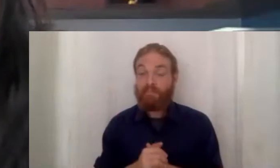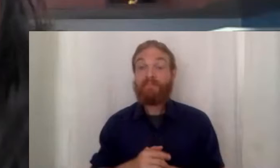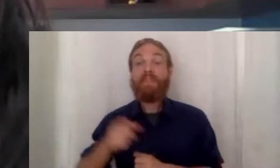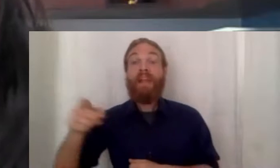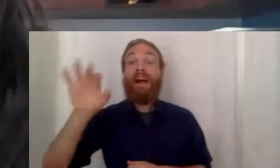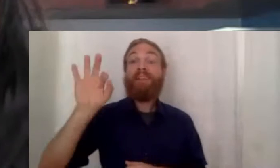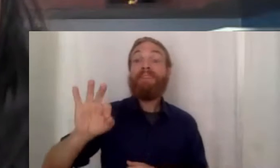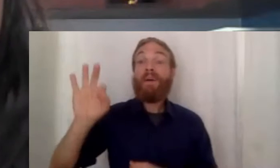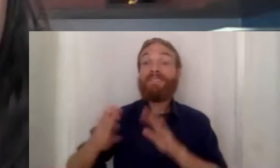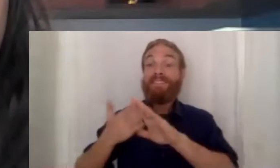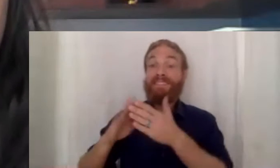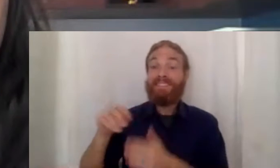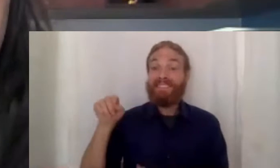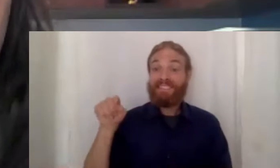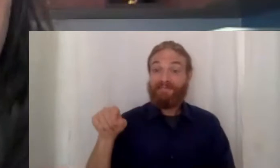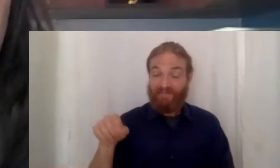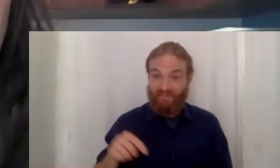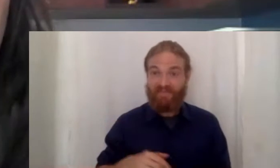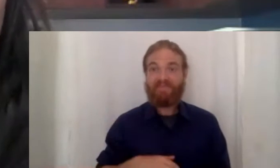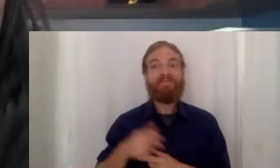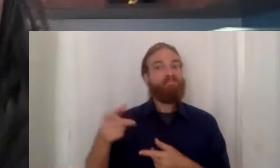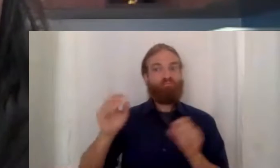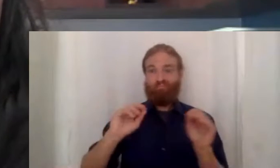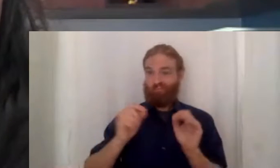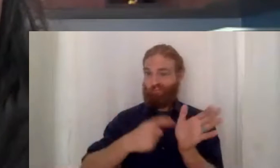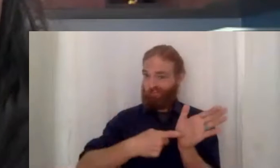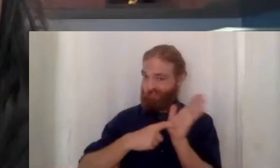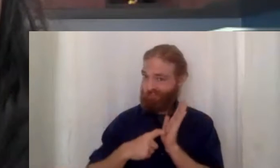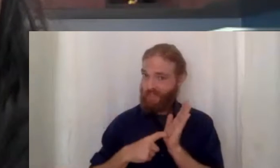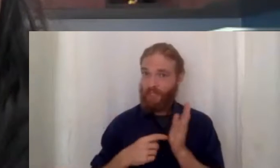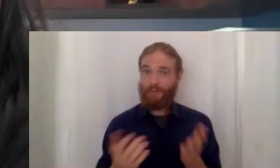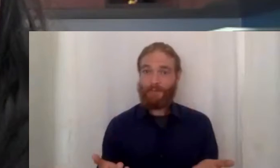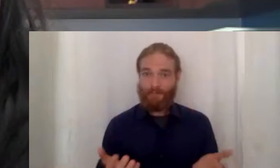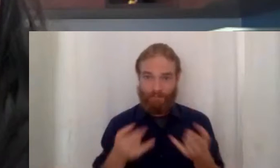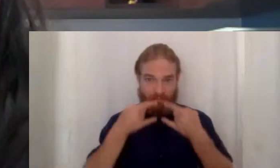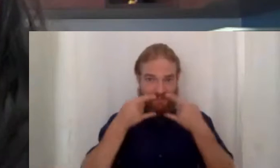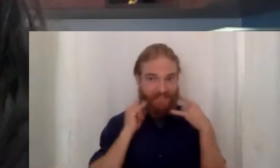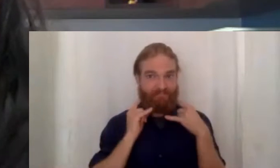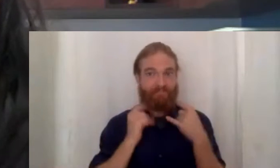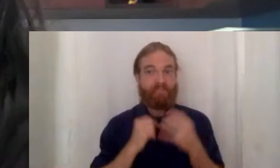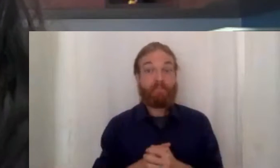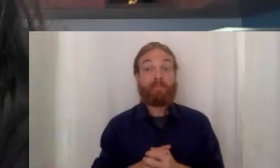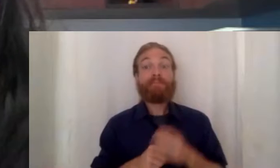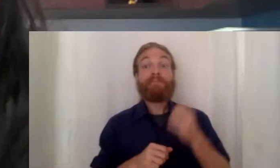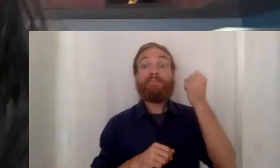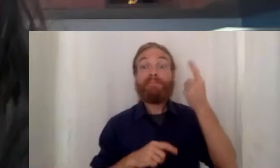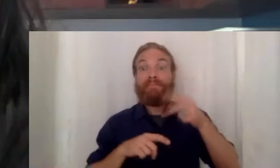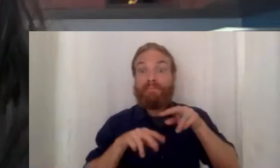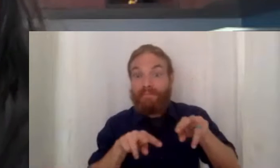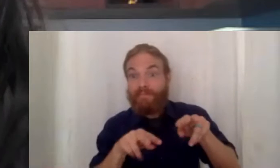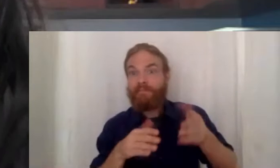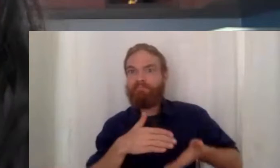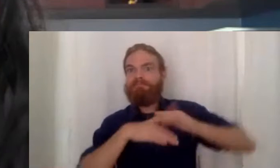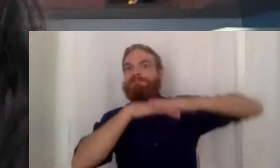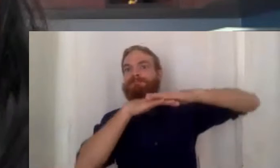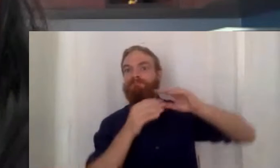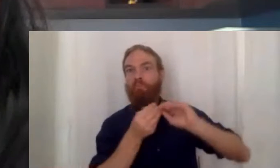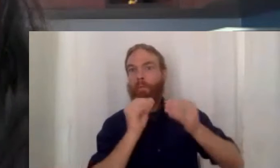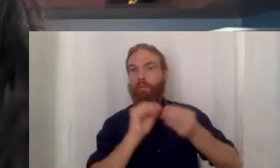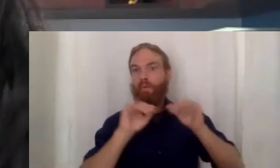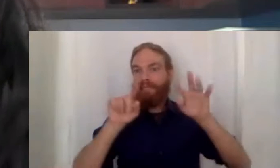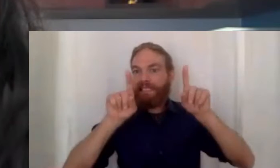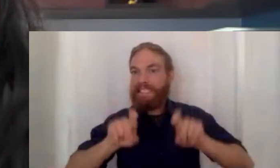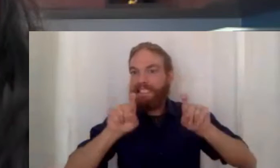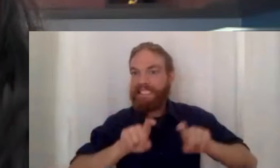in-town schools, but they do increased testing. We meet a lot with the health department as a